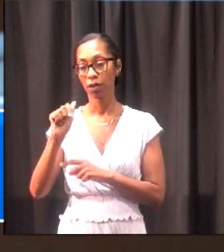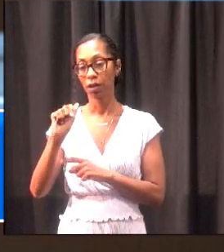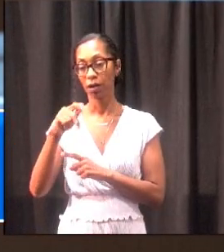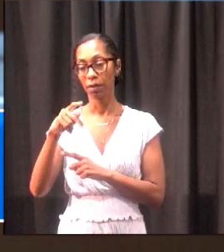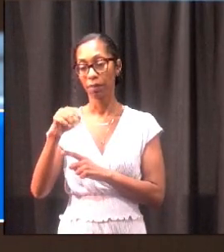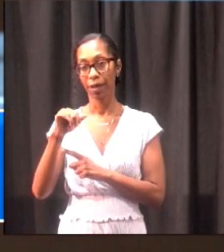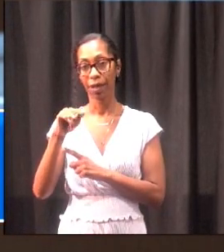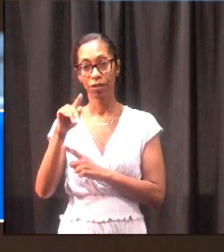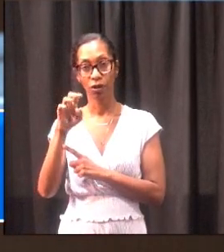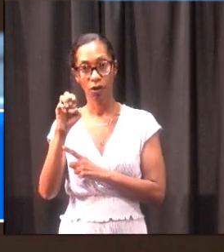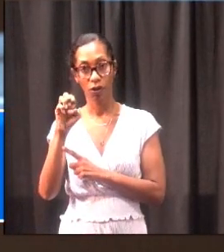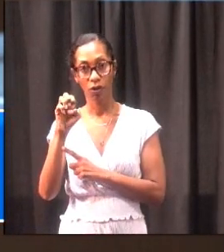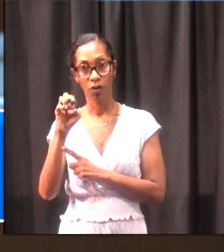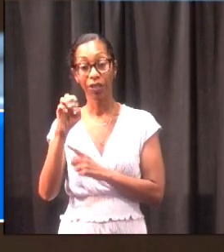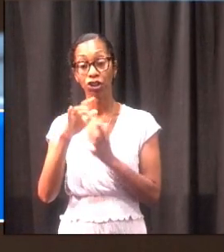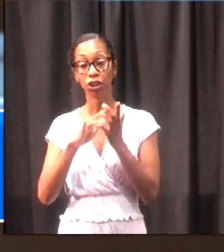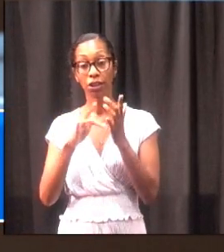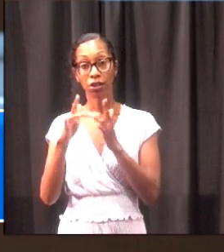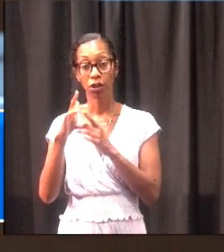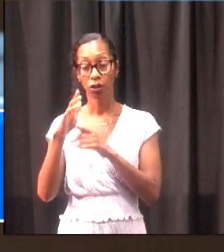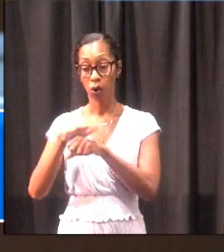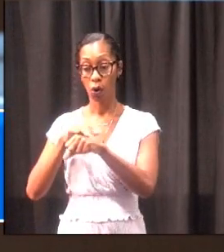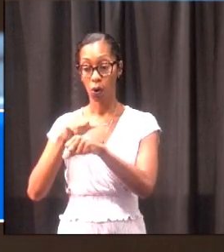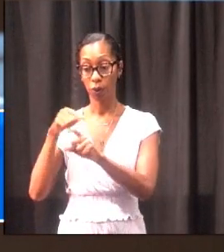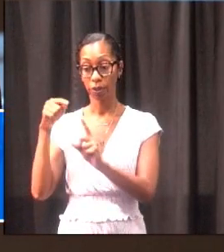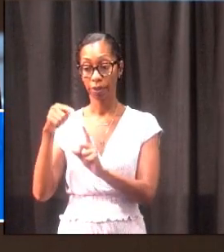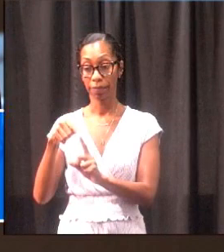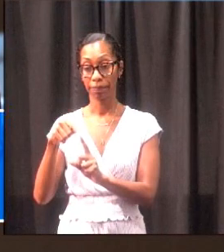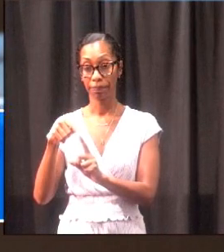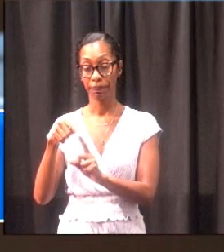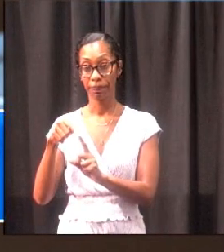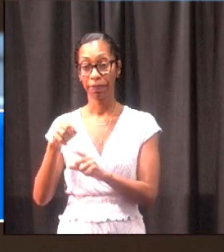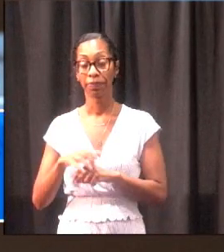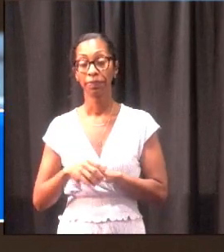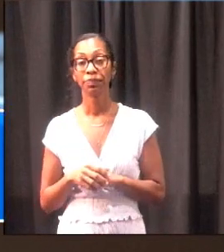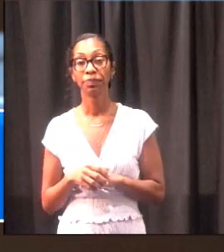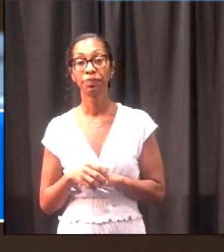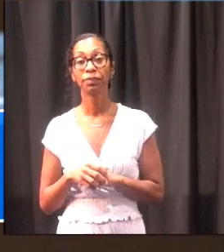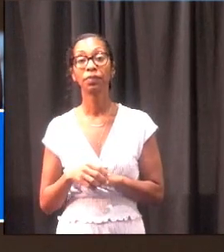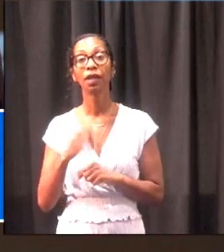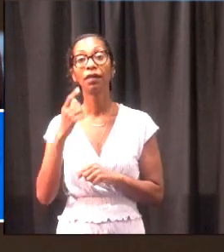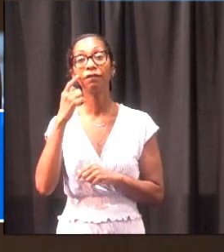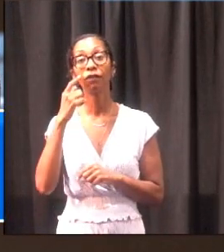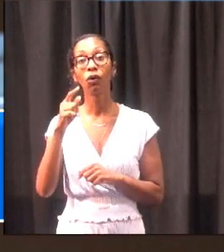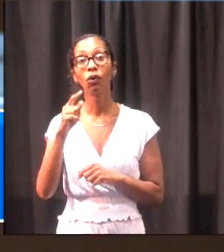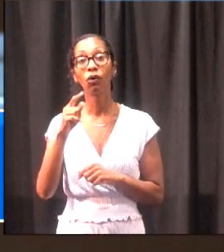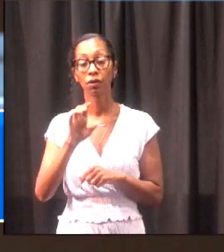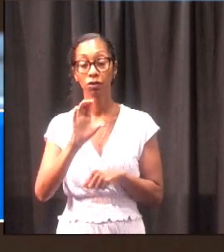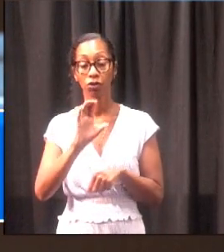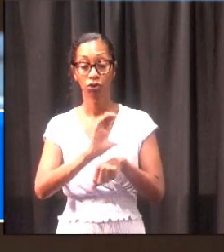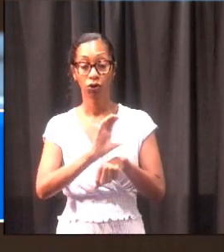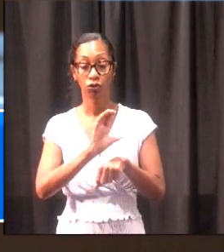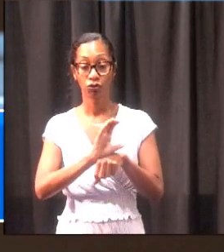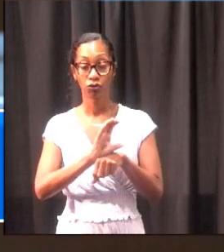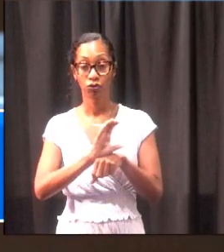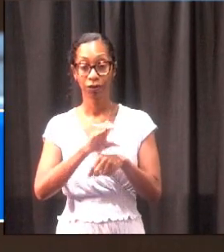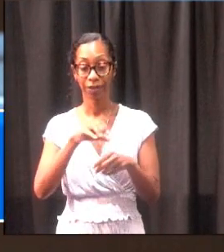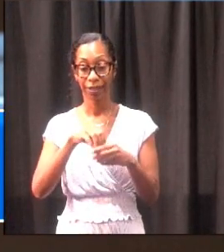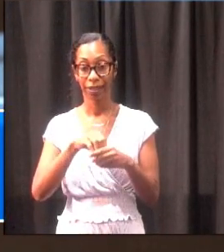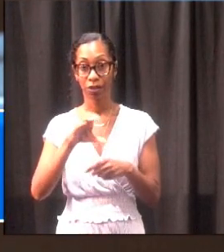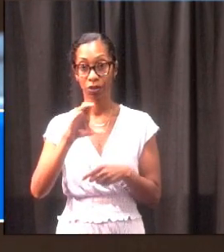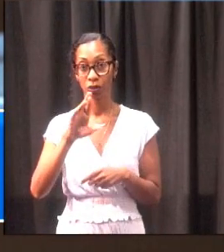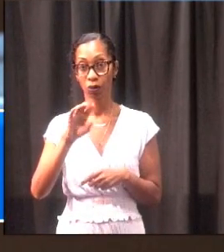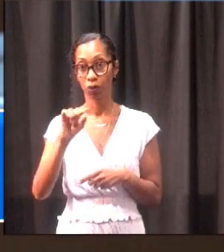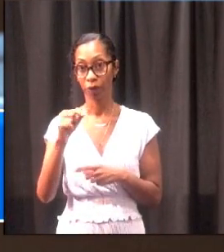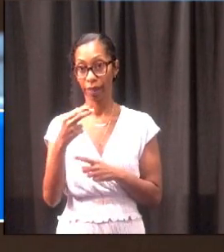through the will of God, and Sosthenes, our brother, to the church of God which is at Corinth, to those who